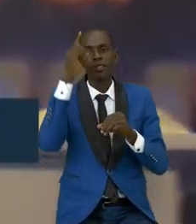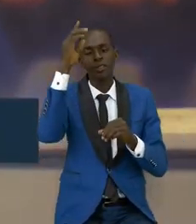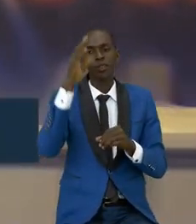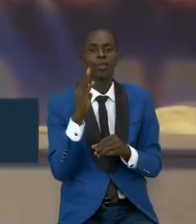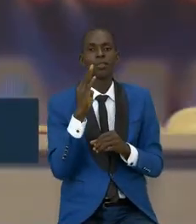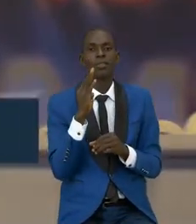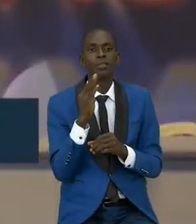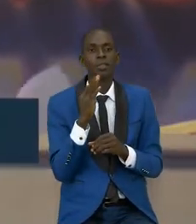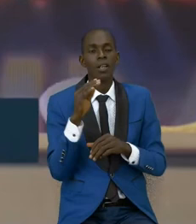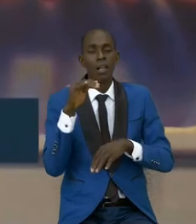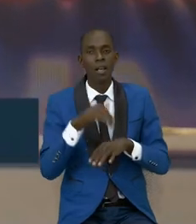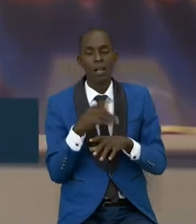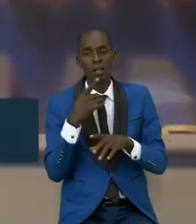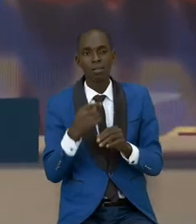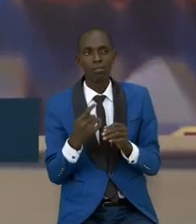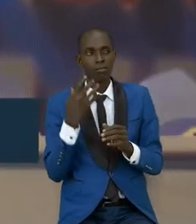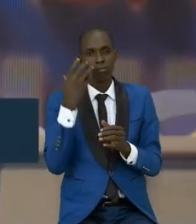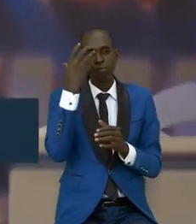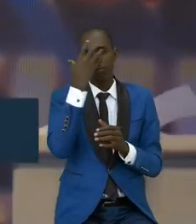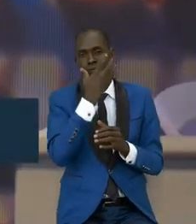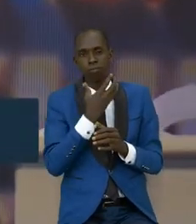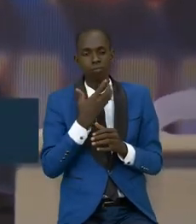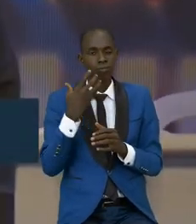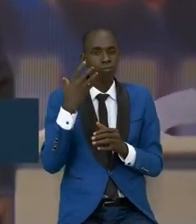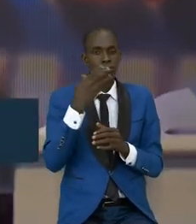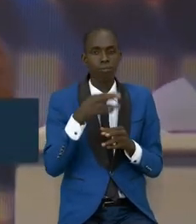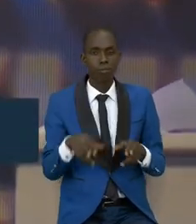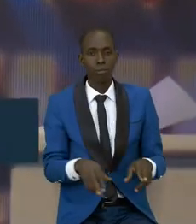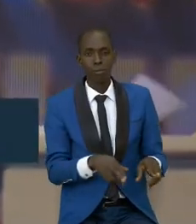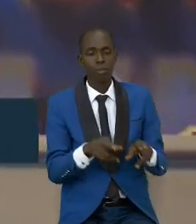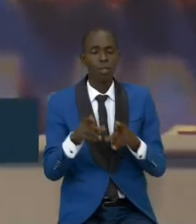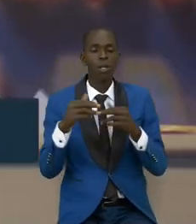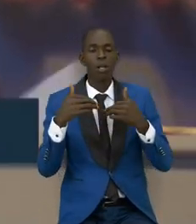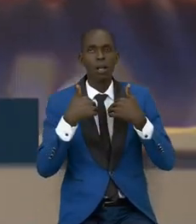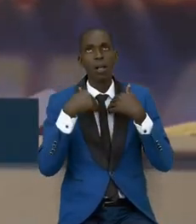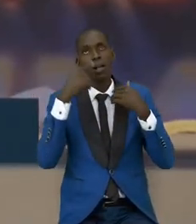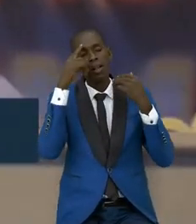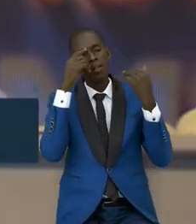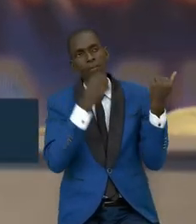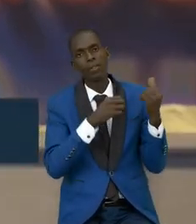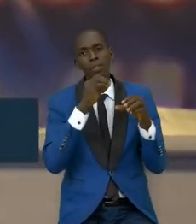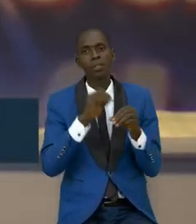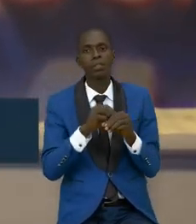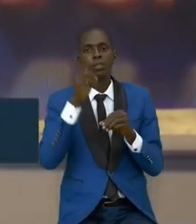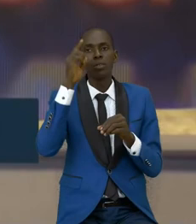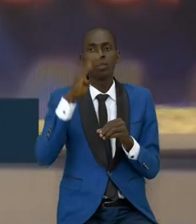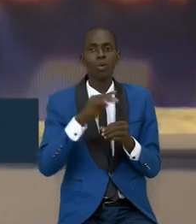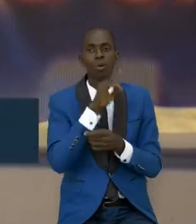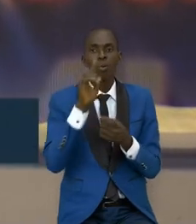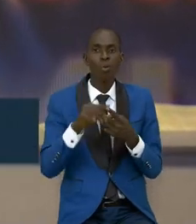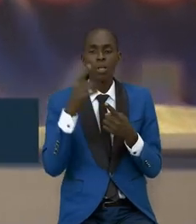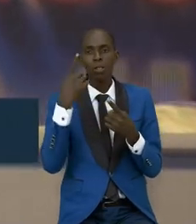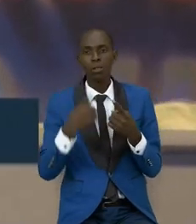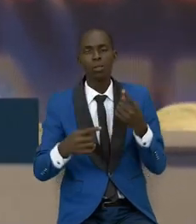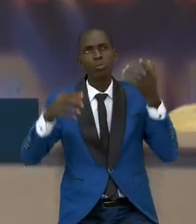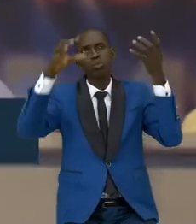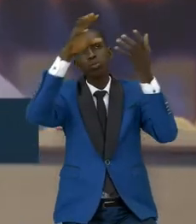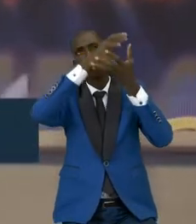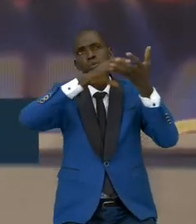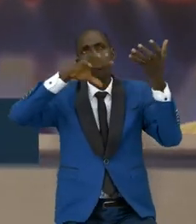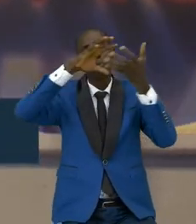the crossroads, have faith in God. When the storm is raging,